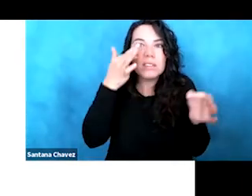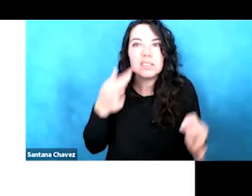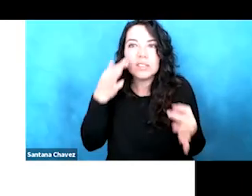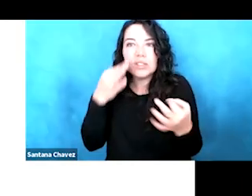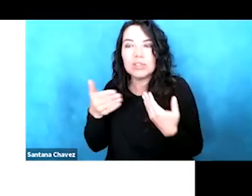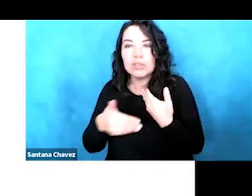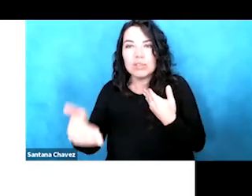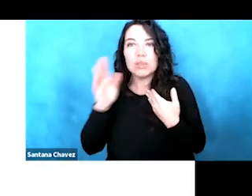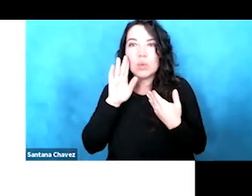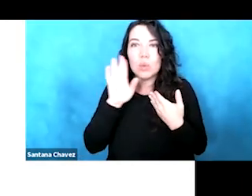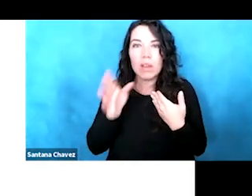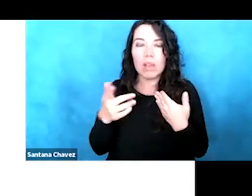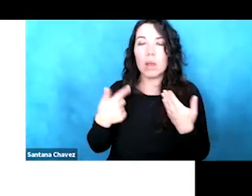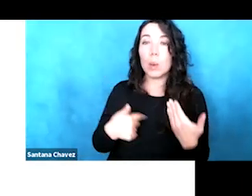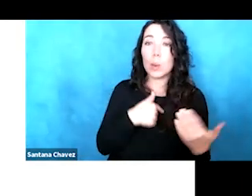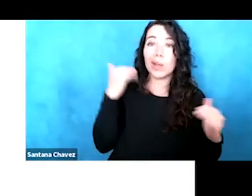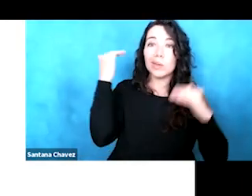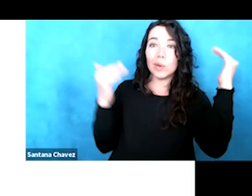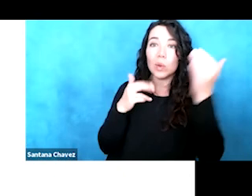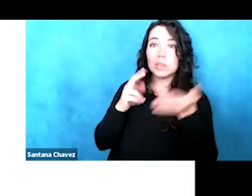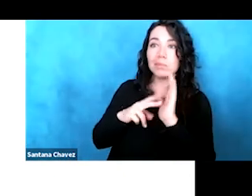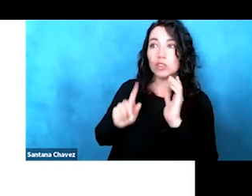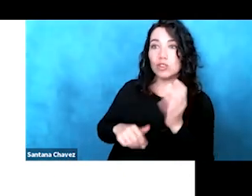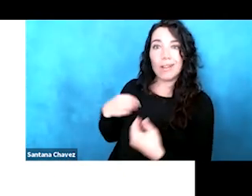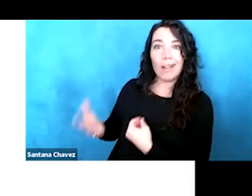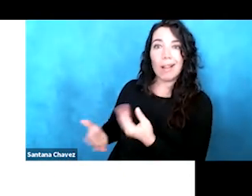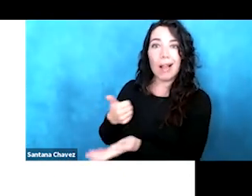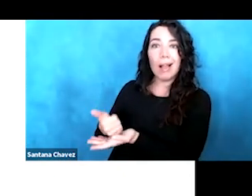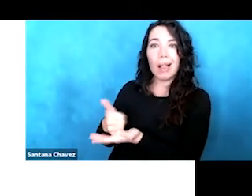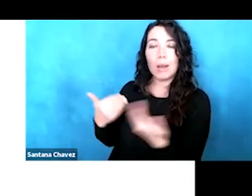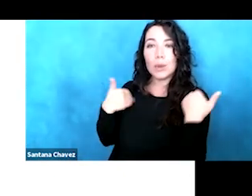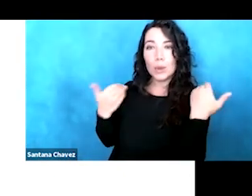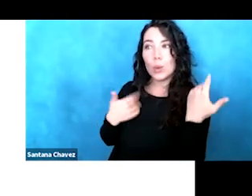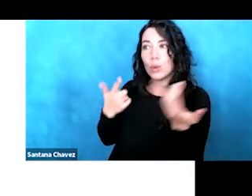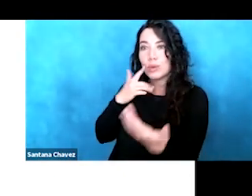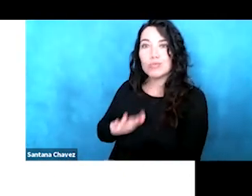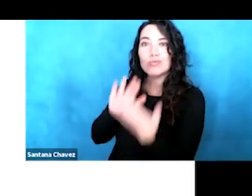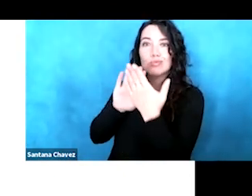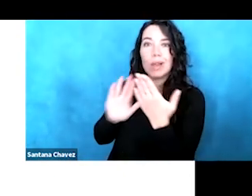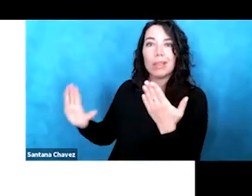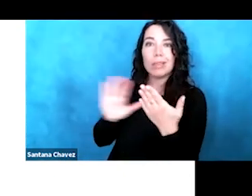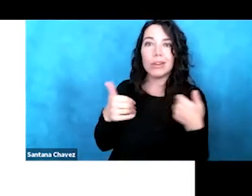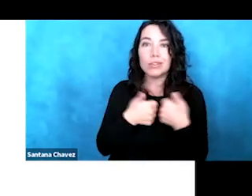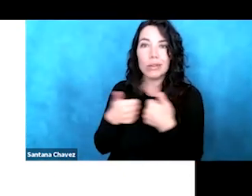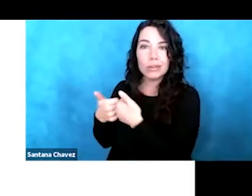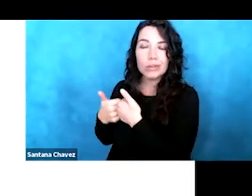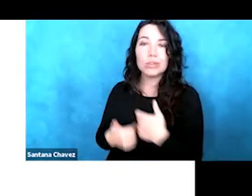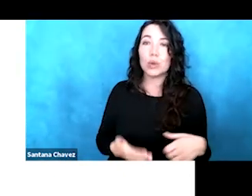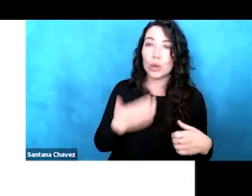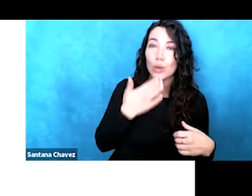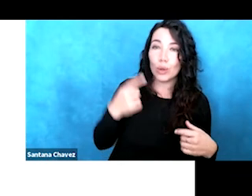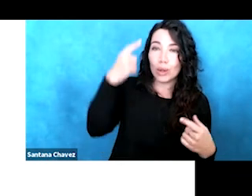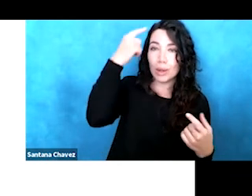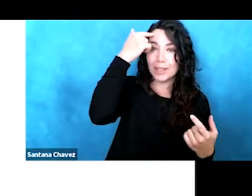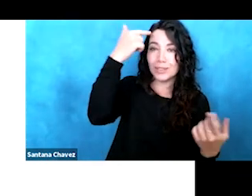to help our youth to bring to these challenges their best efforts and best abilities. Good mental health is one of the key resources